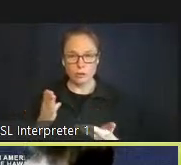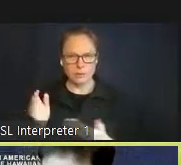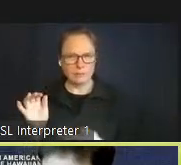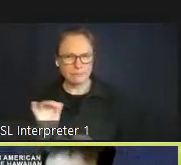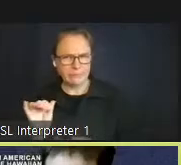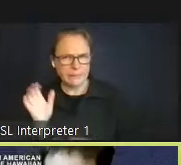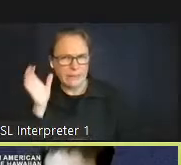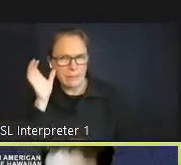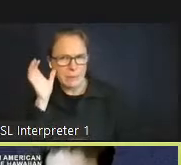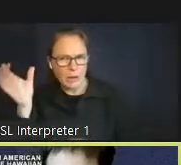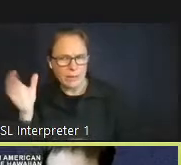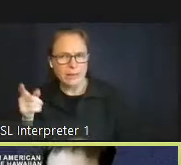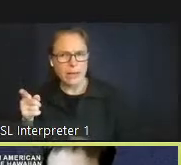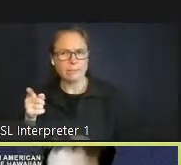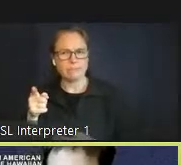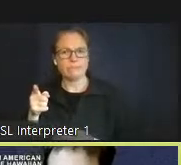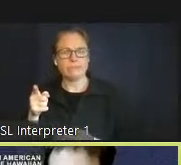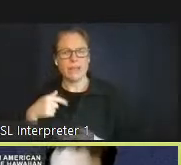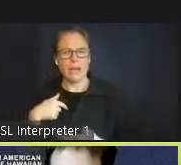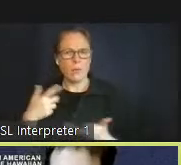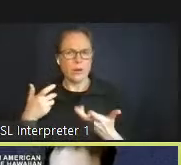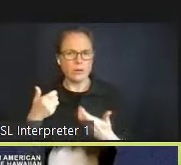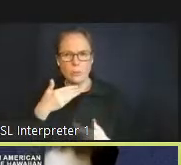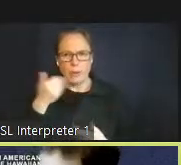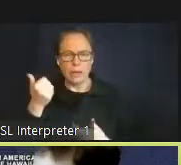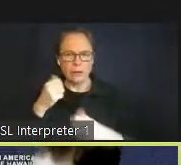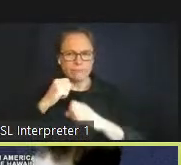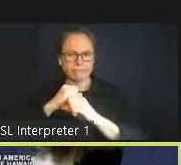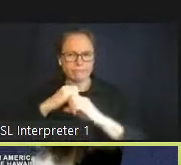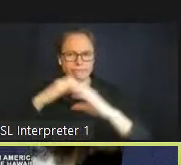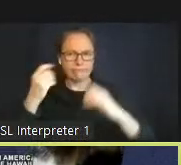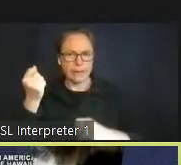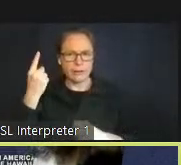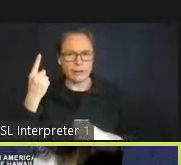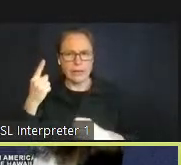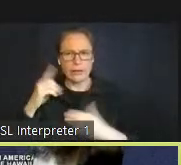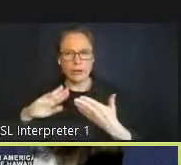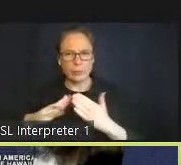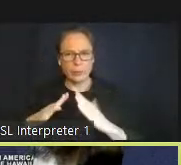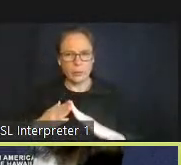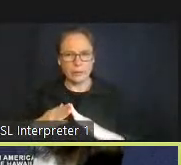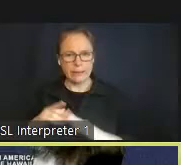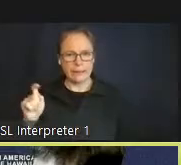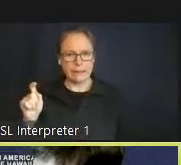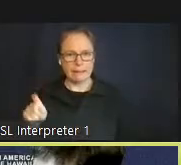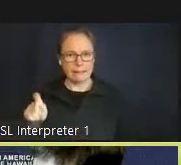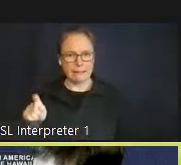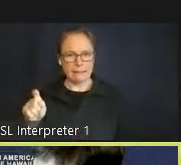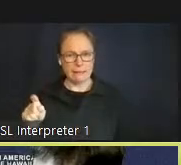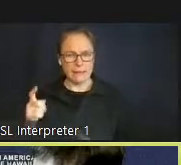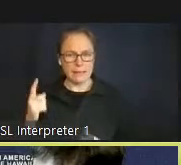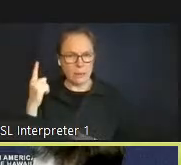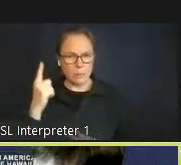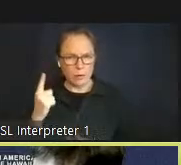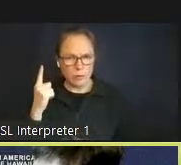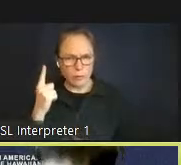trend, trying to better understand community need. I'm wondering